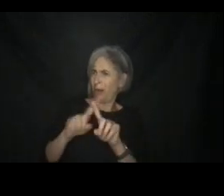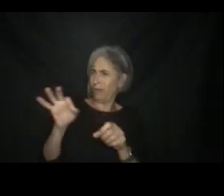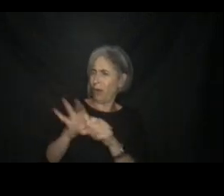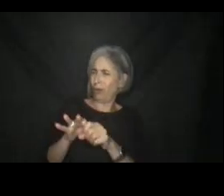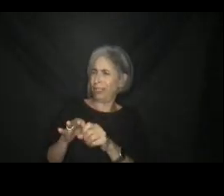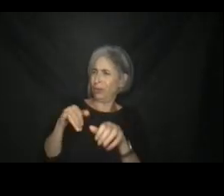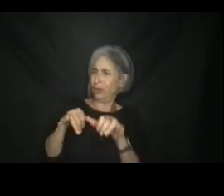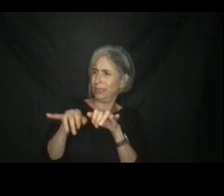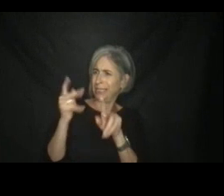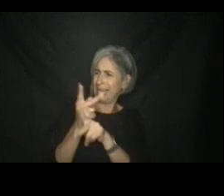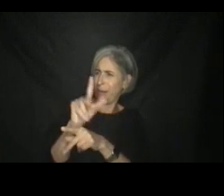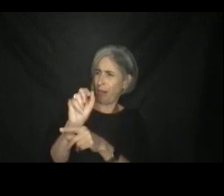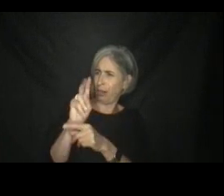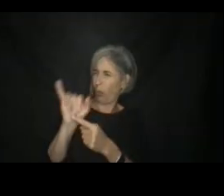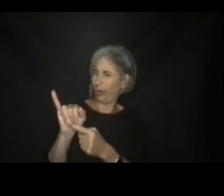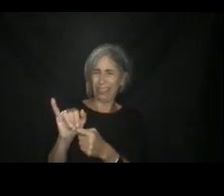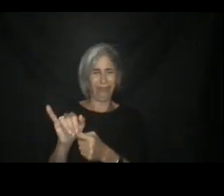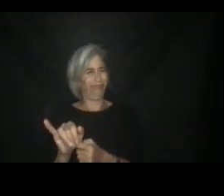But